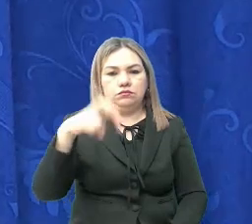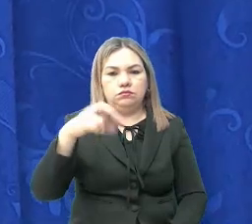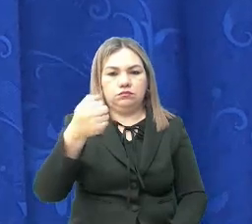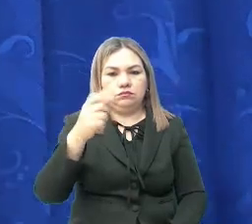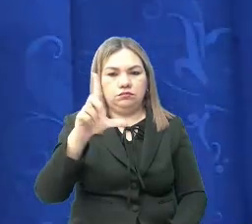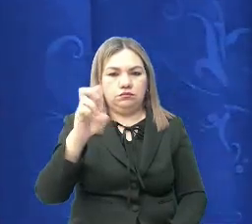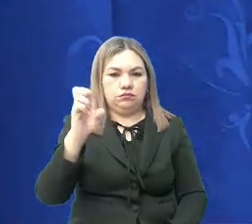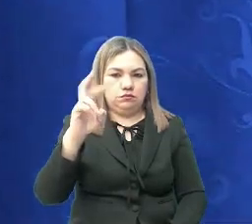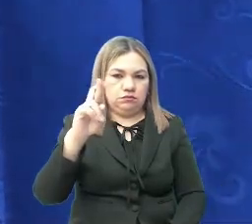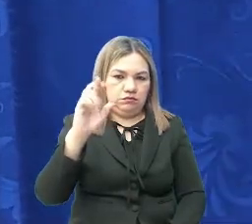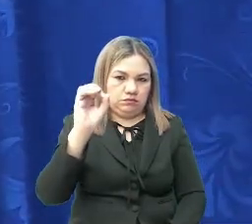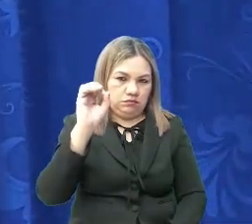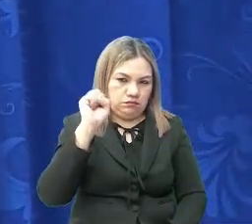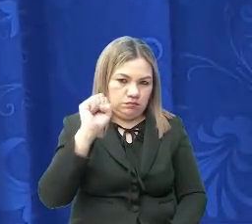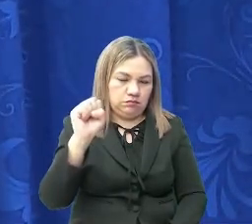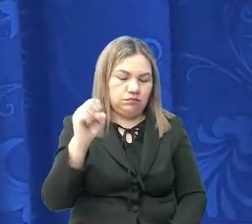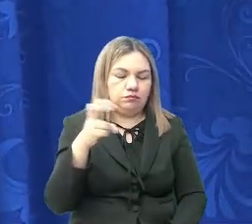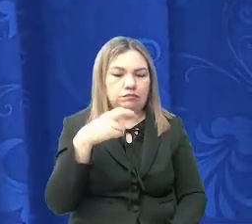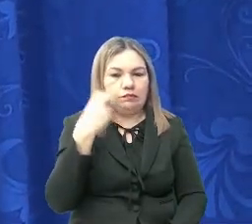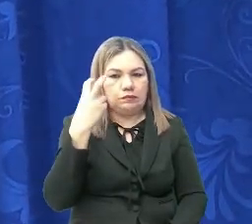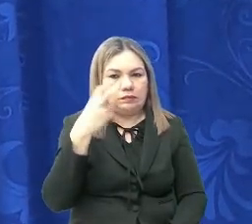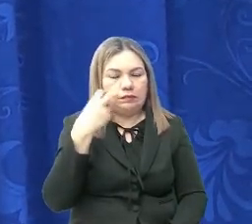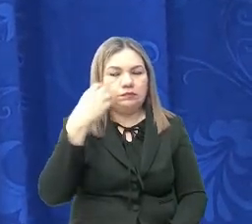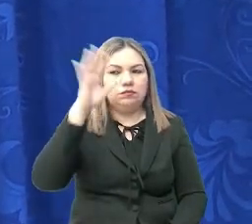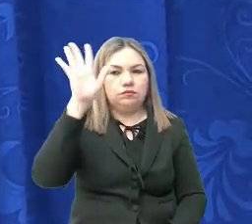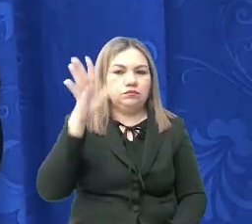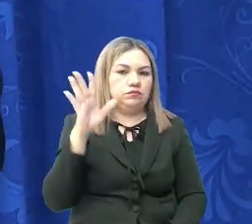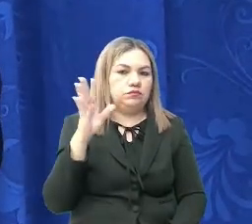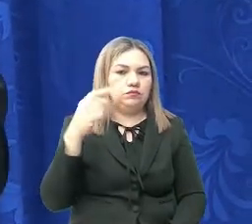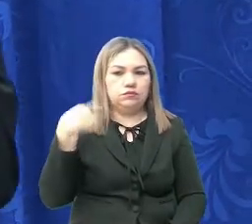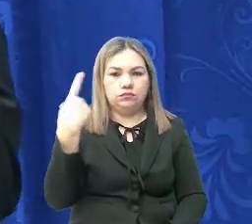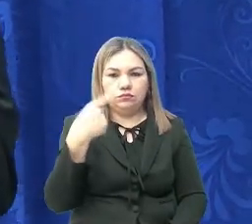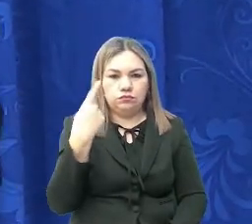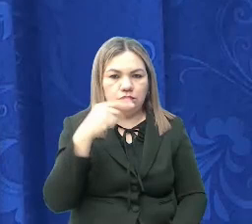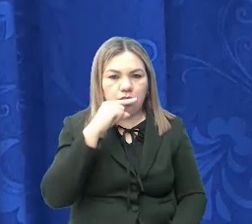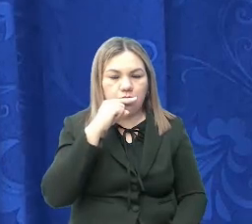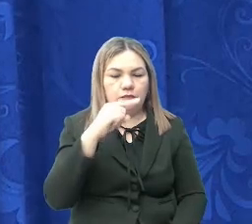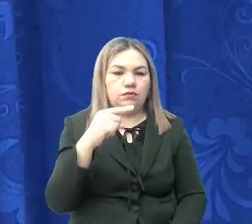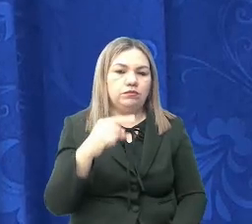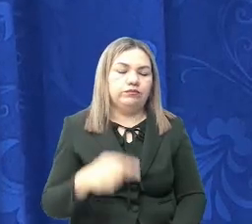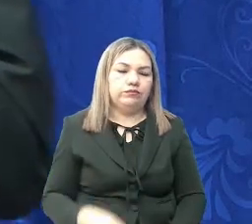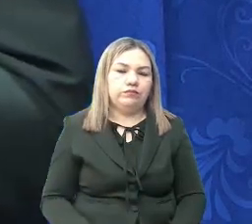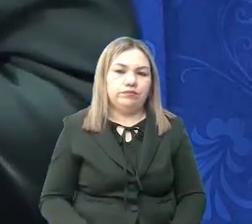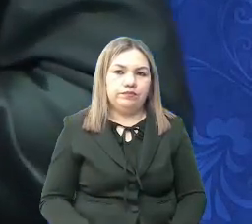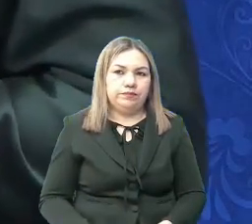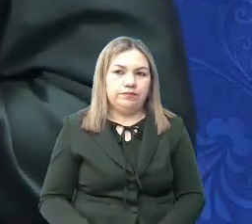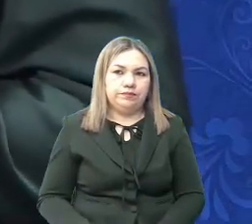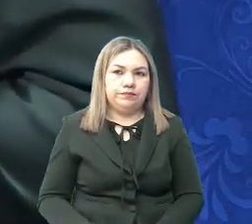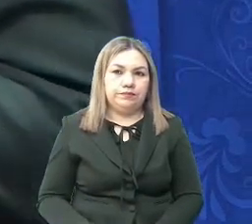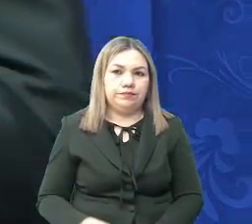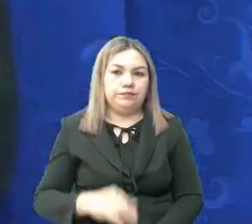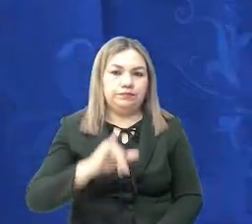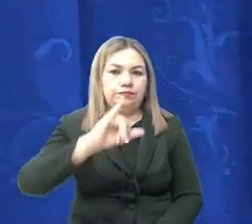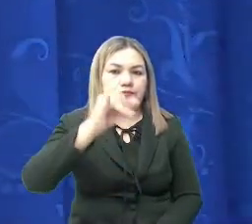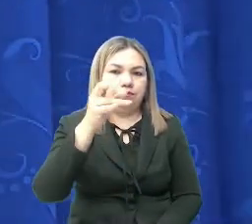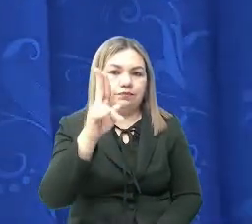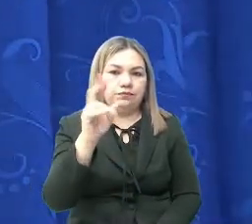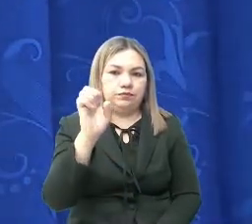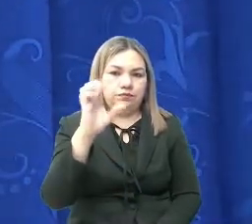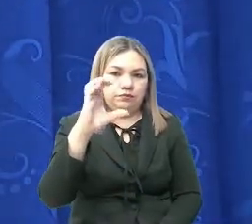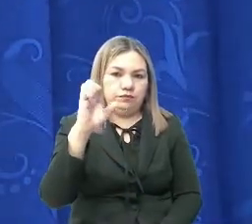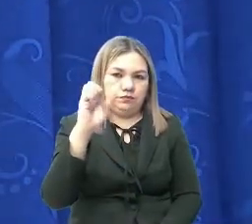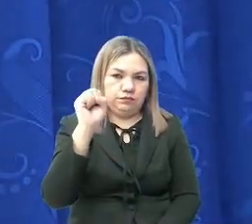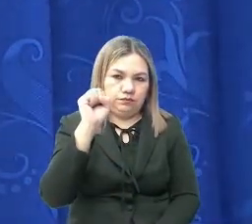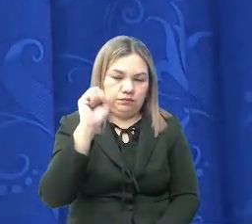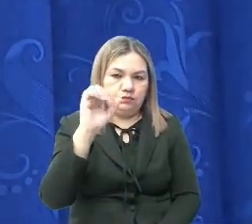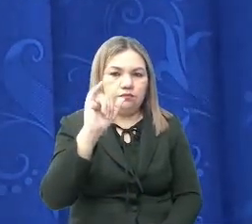So the human being has a bad custom of searching for God when everything goes wrong. So here in